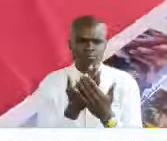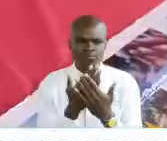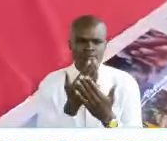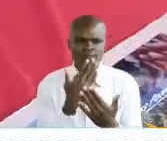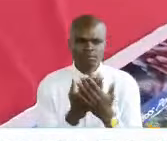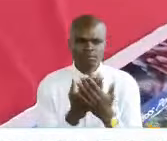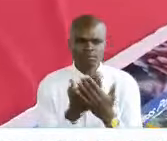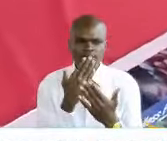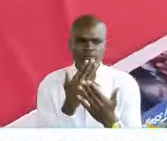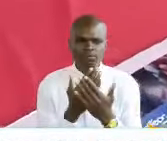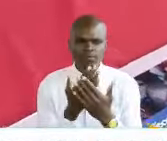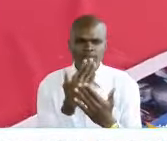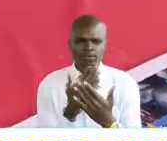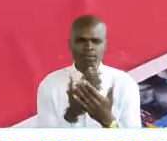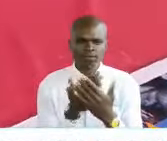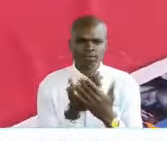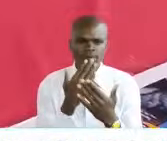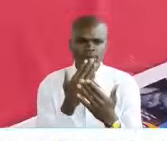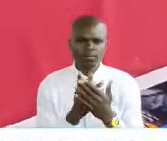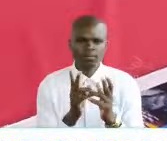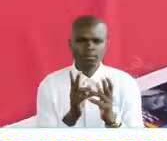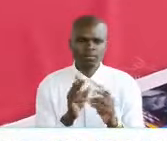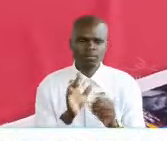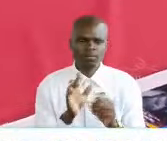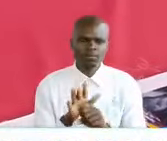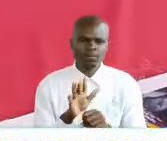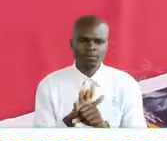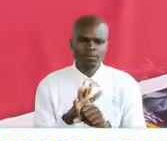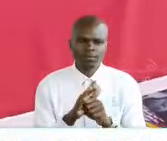Asante sana Your Excellency